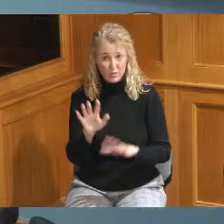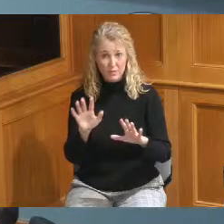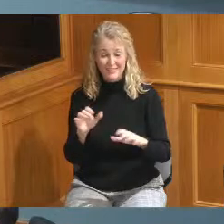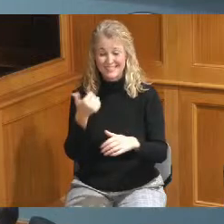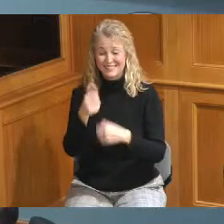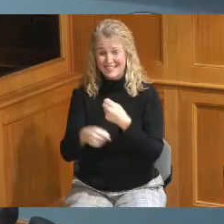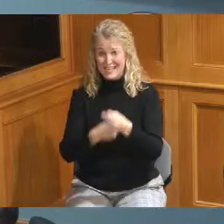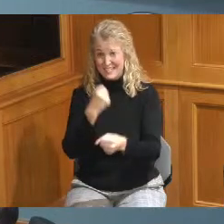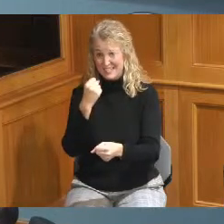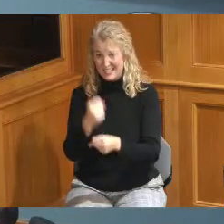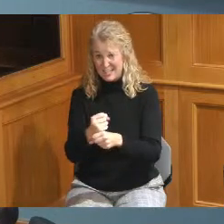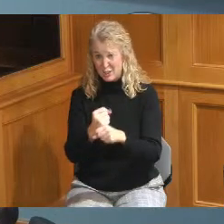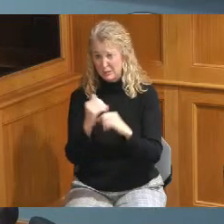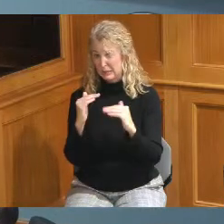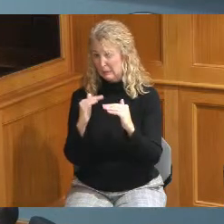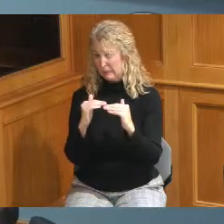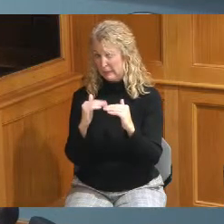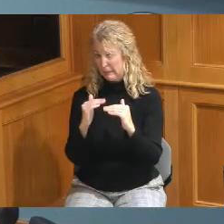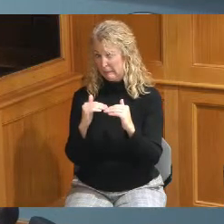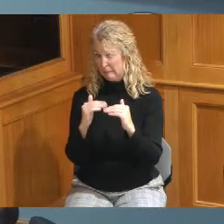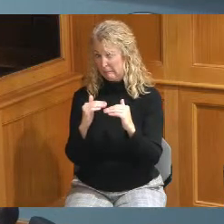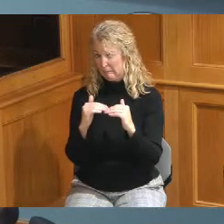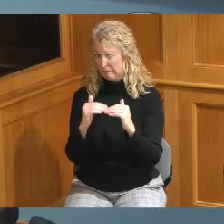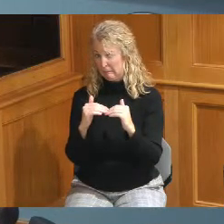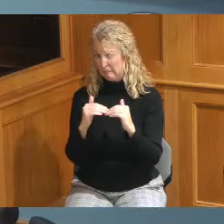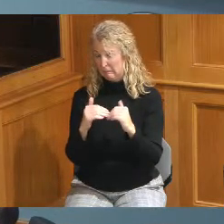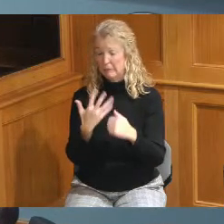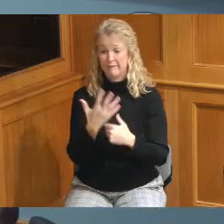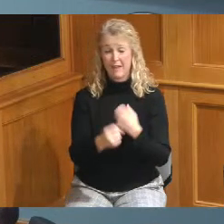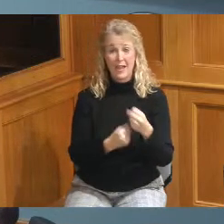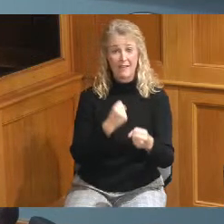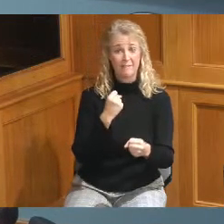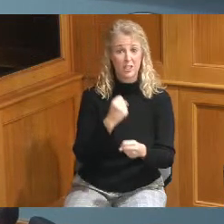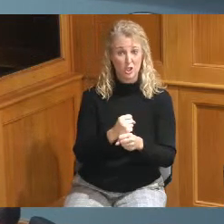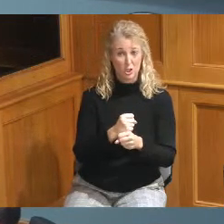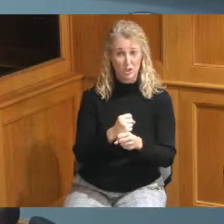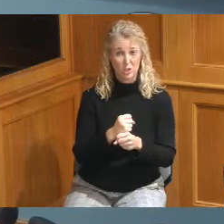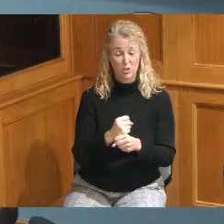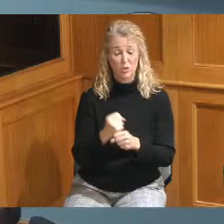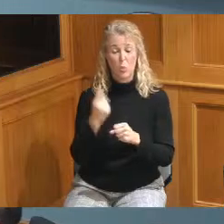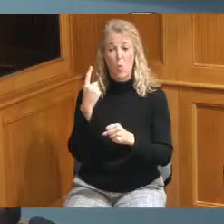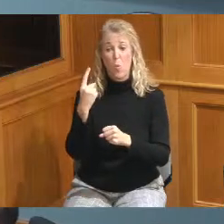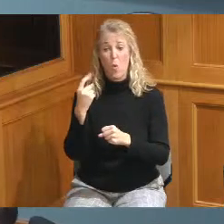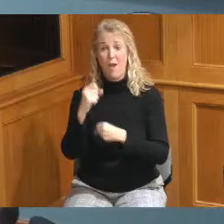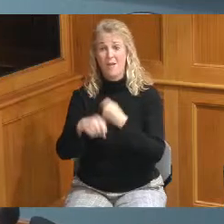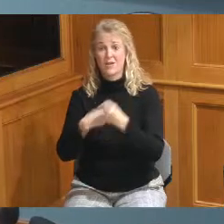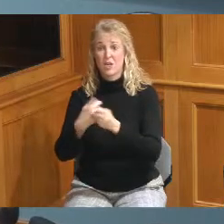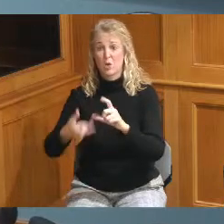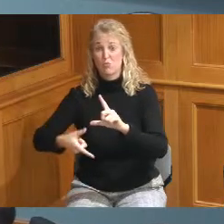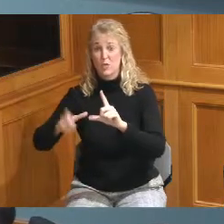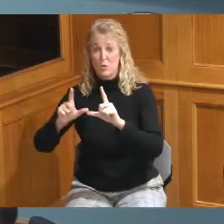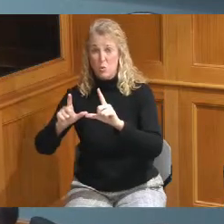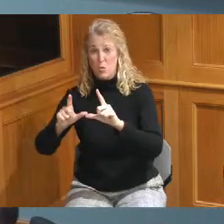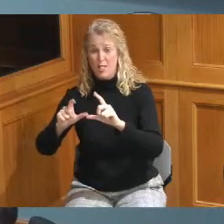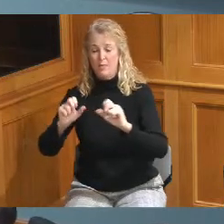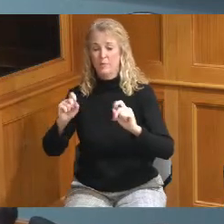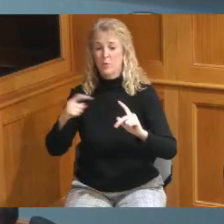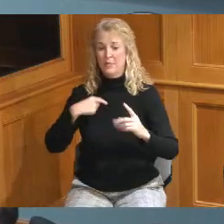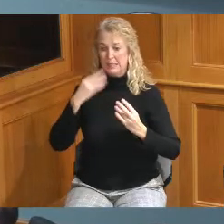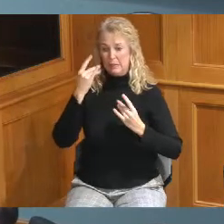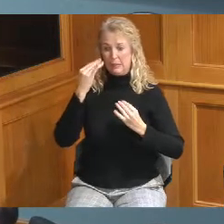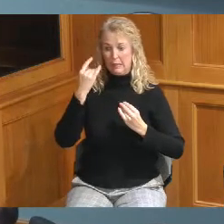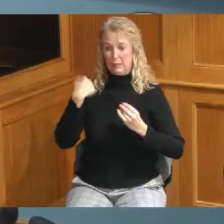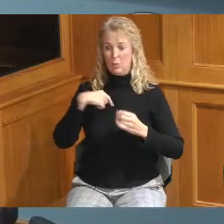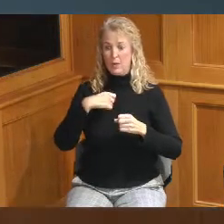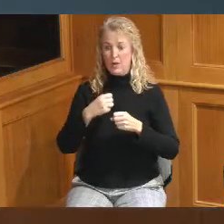10 years the minimum? Because we're going to be 5 years. 5 with the 1 year renewals after 5 years. Because I'm saying we're going